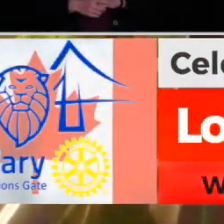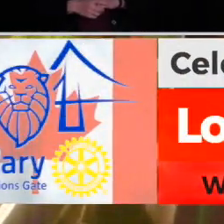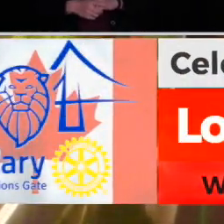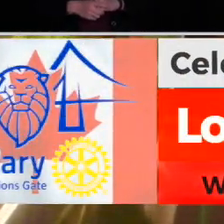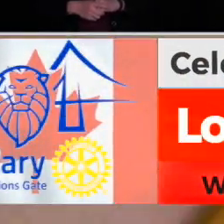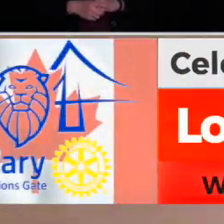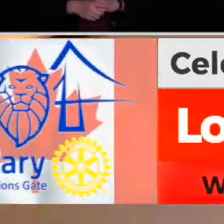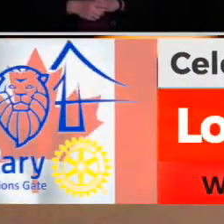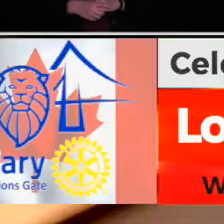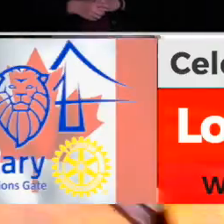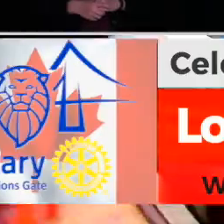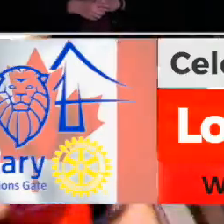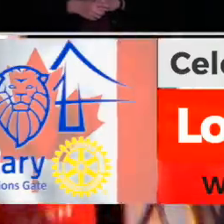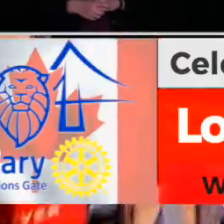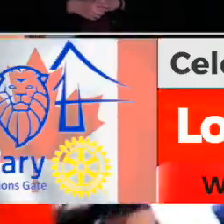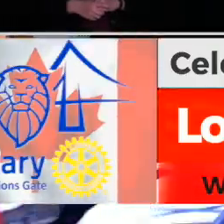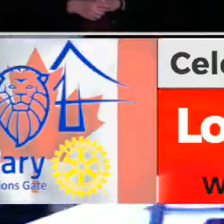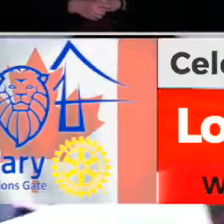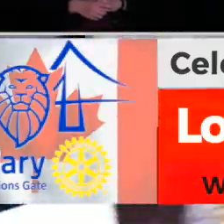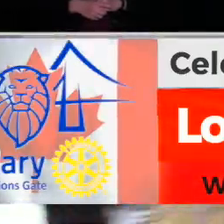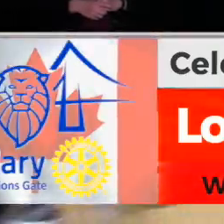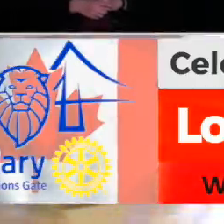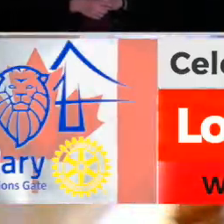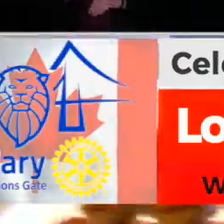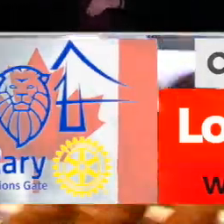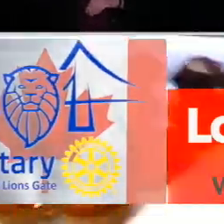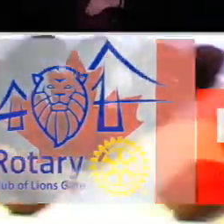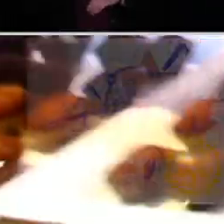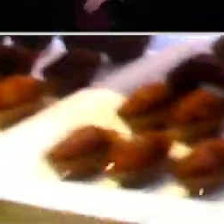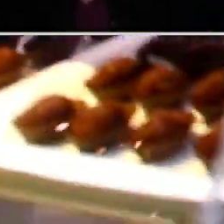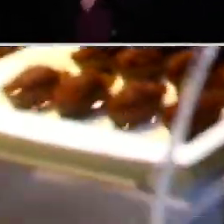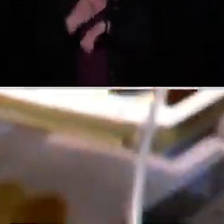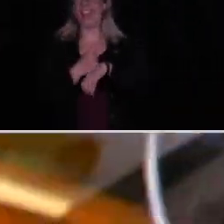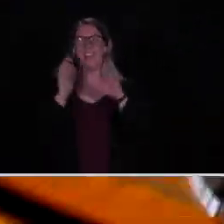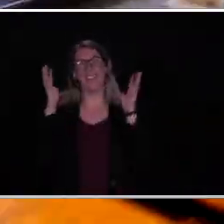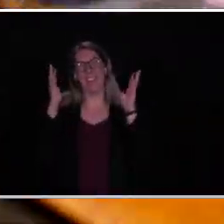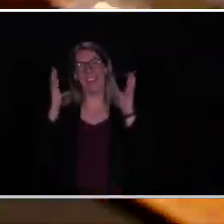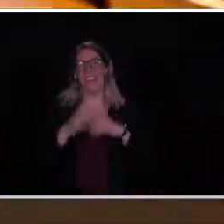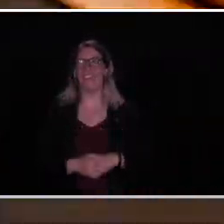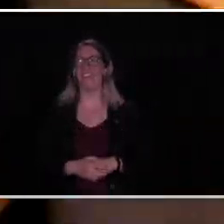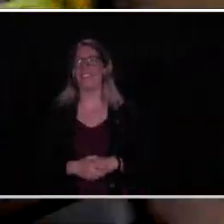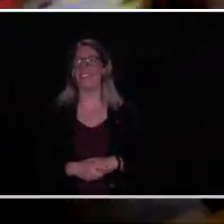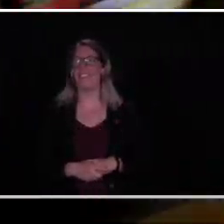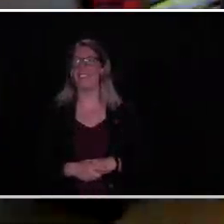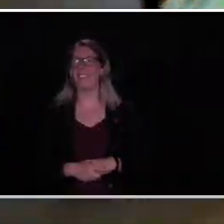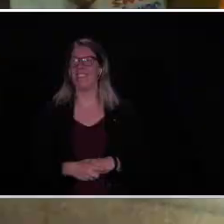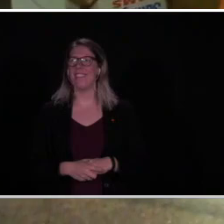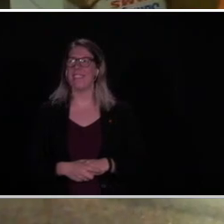Happy Canada Day, North Vancouver. Happy Canada Day!